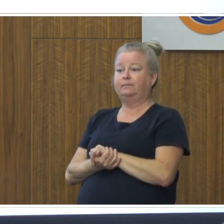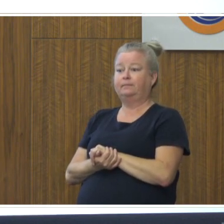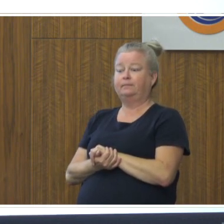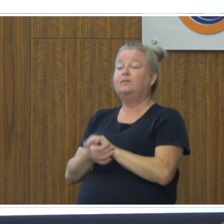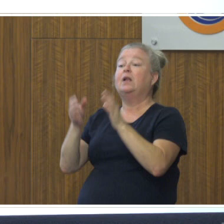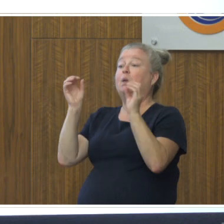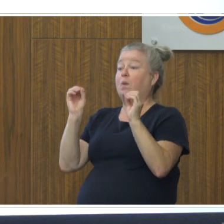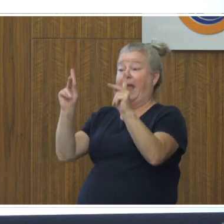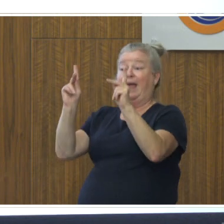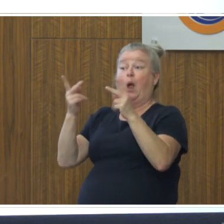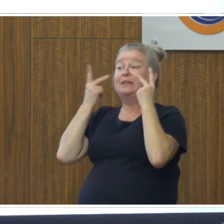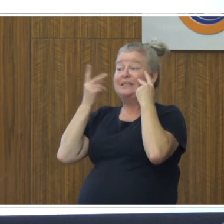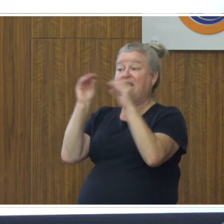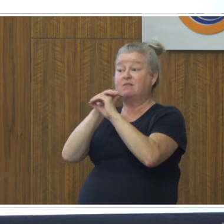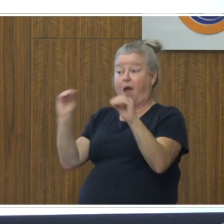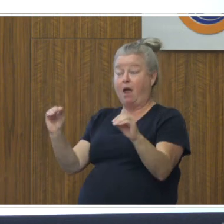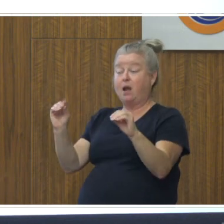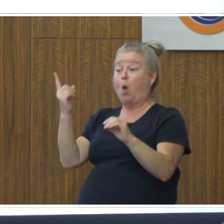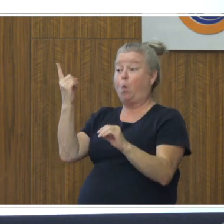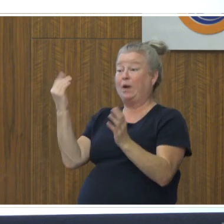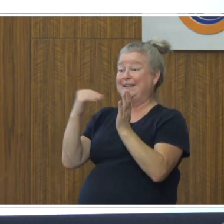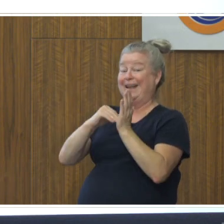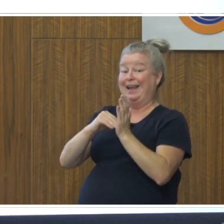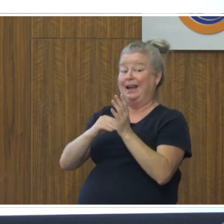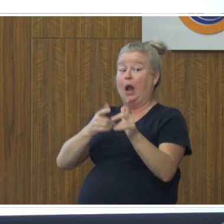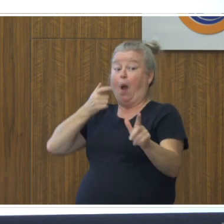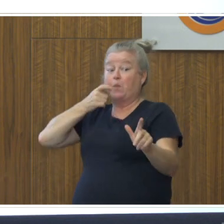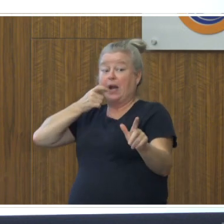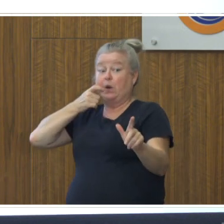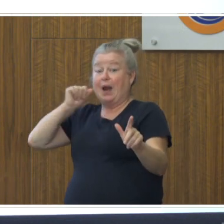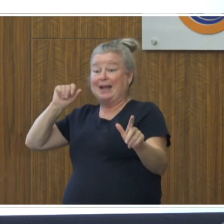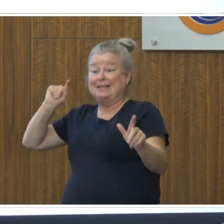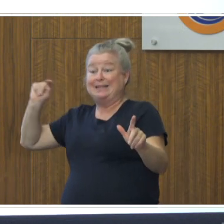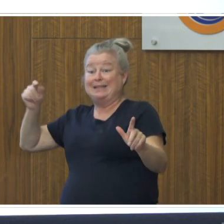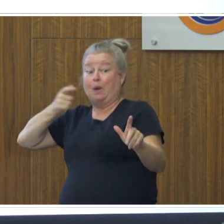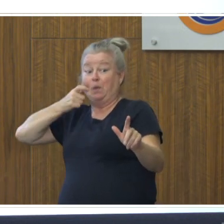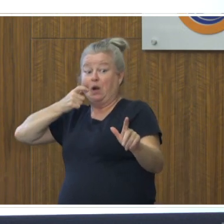All right, seeing none. And one more time, AT&T operator, is there anybody on the phone?